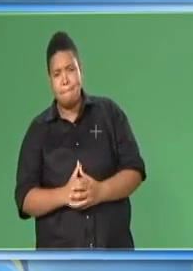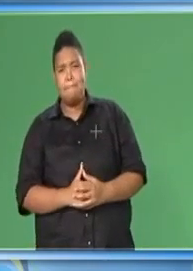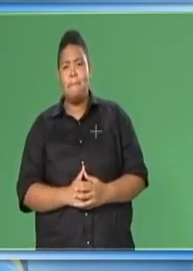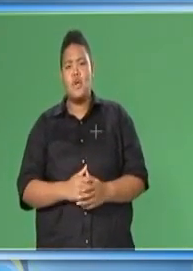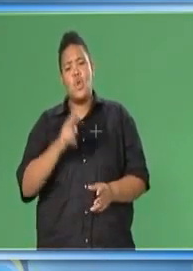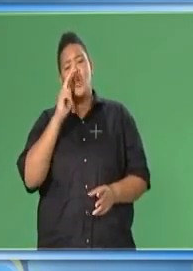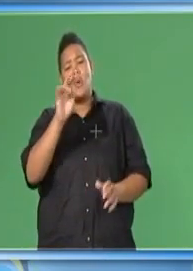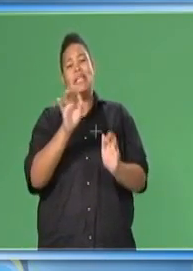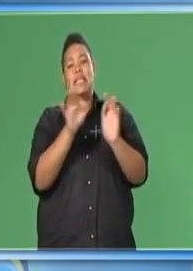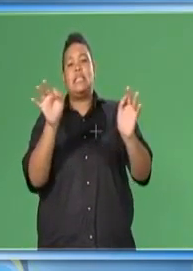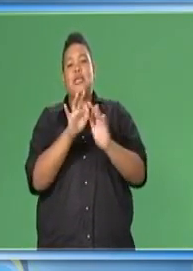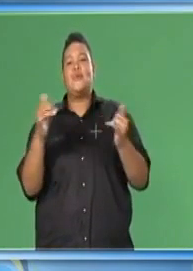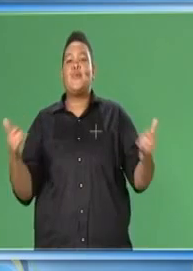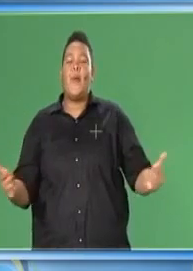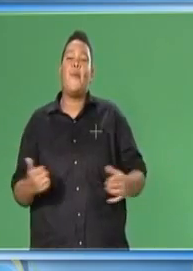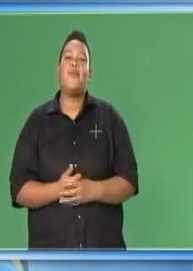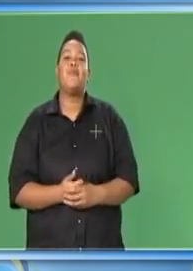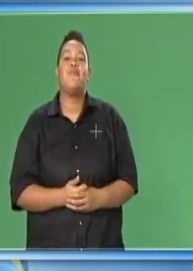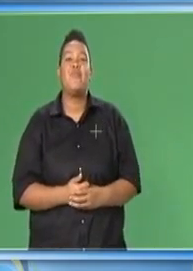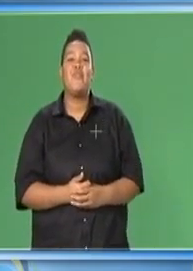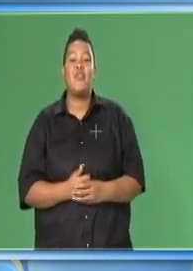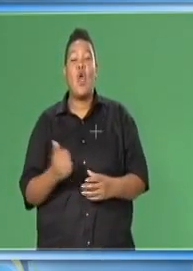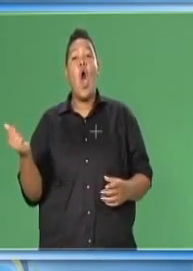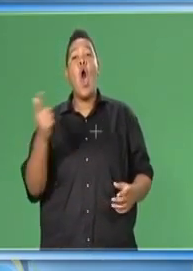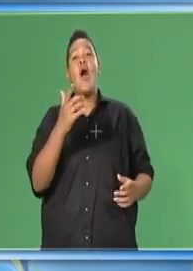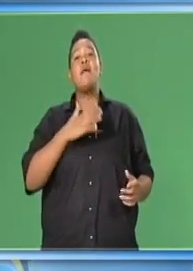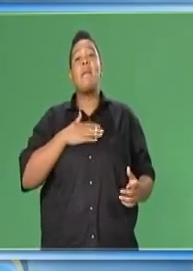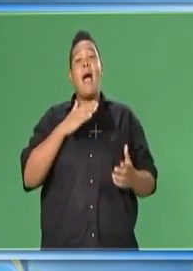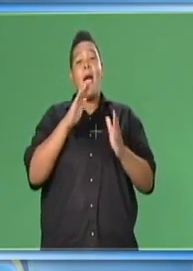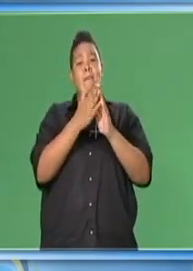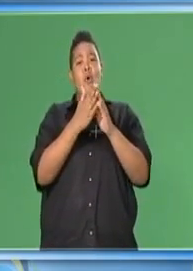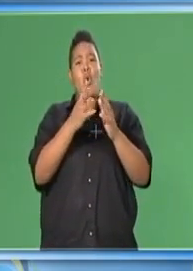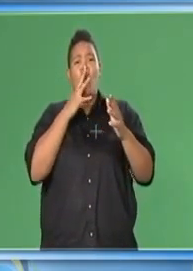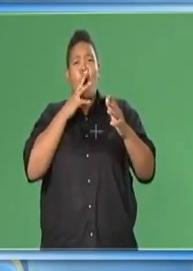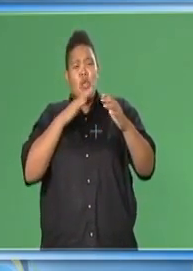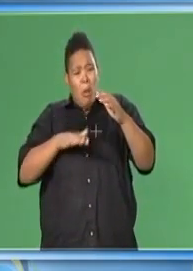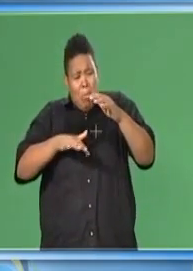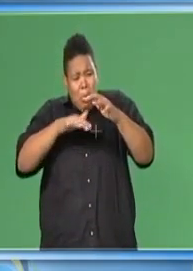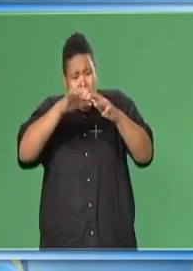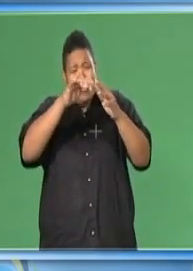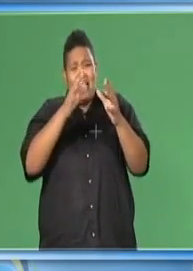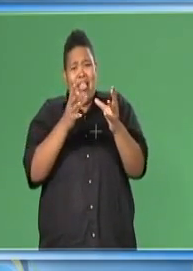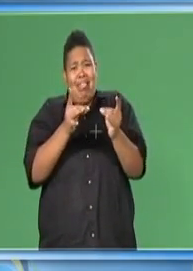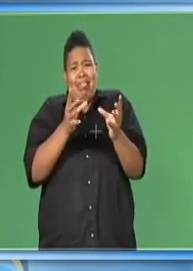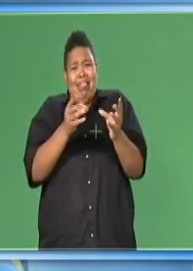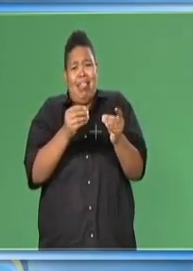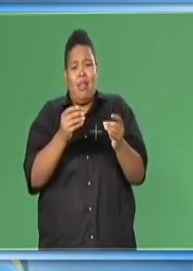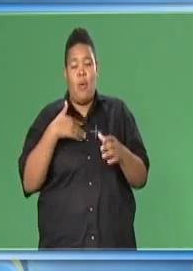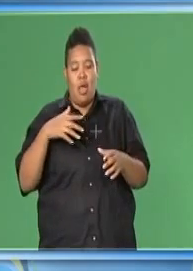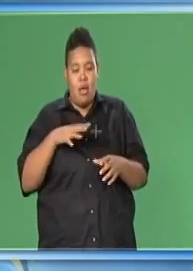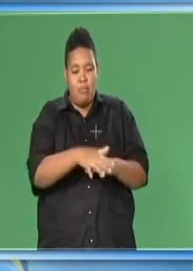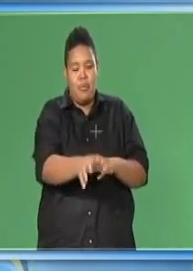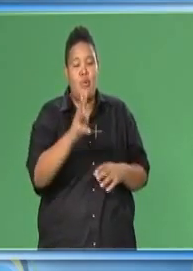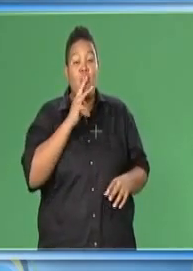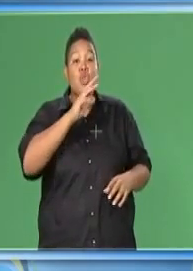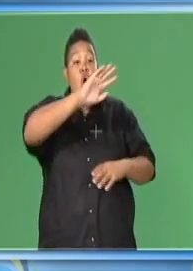whom. Example, who is responsible for this mess? Subject. To whom did you mail the